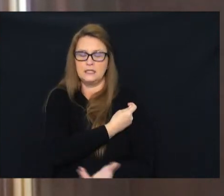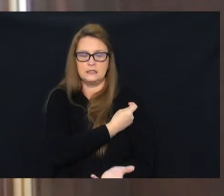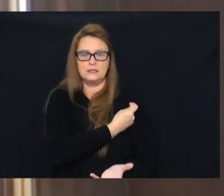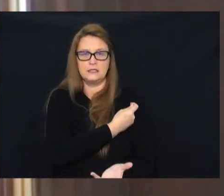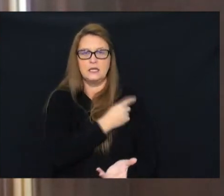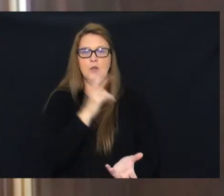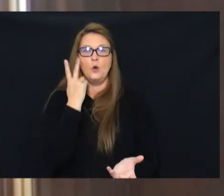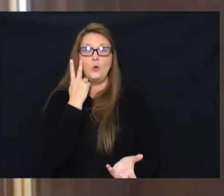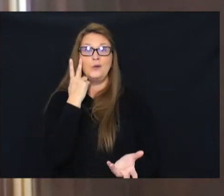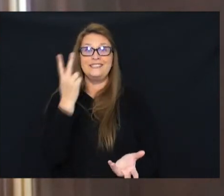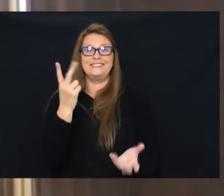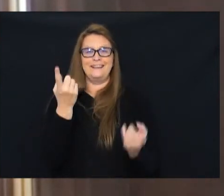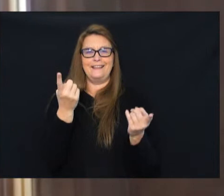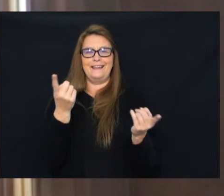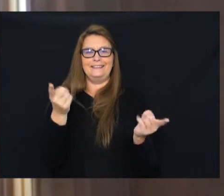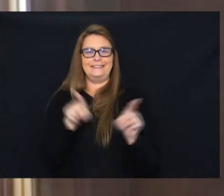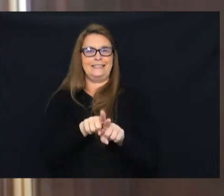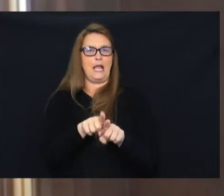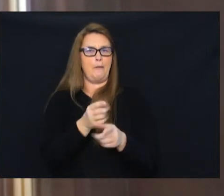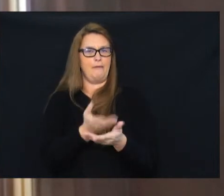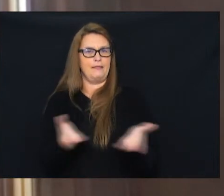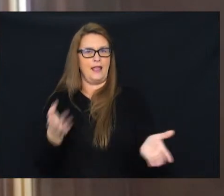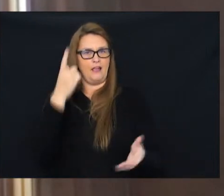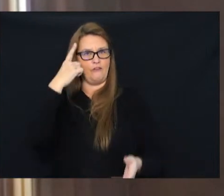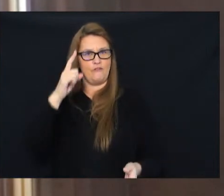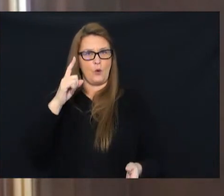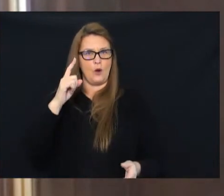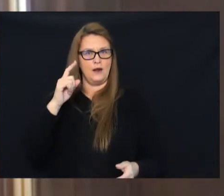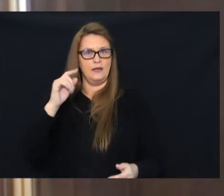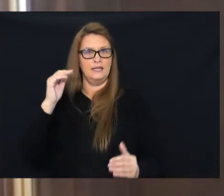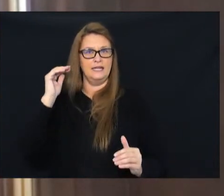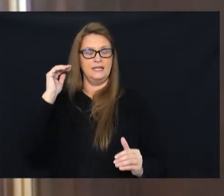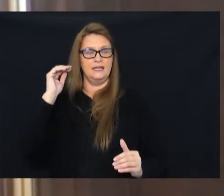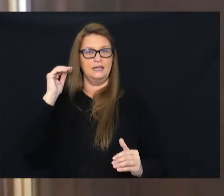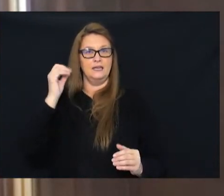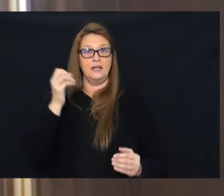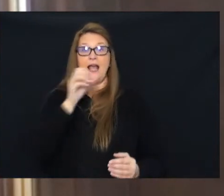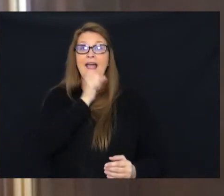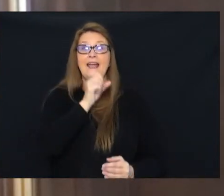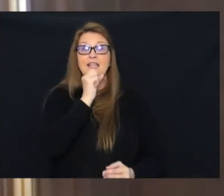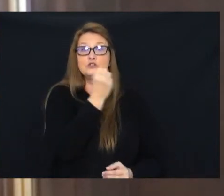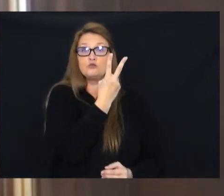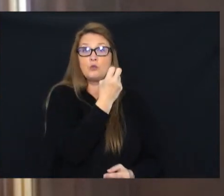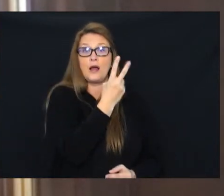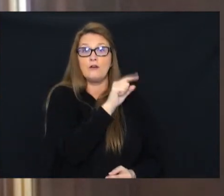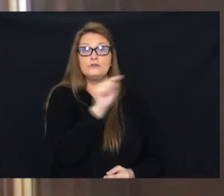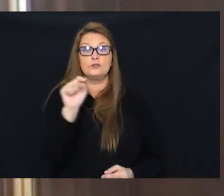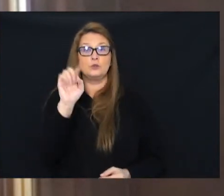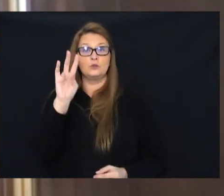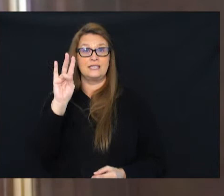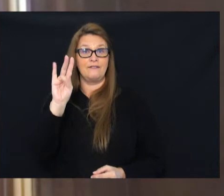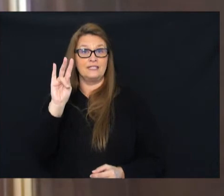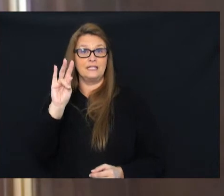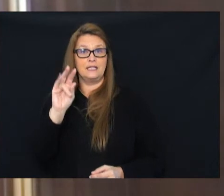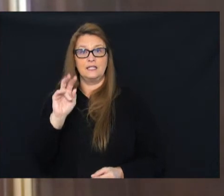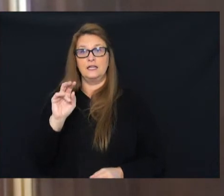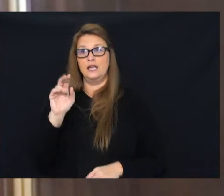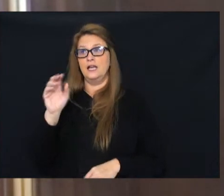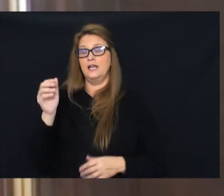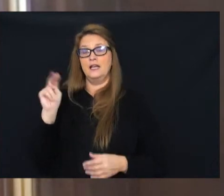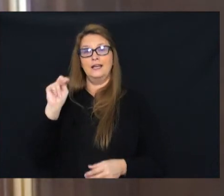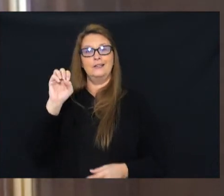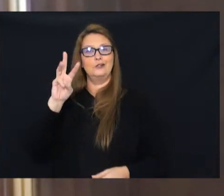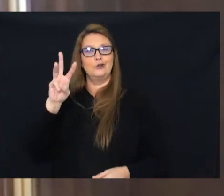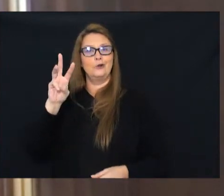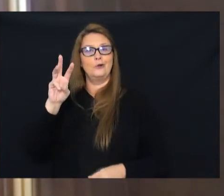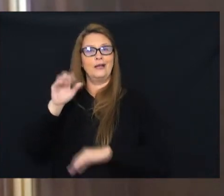thing for teenagers 12 to 17. Recent study from the New England Journal demonstrated